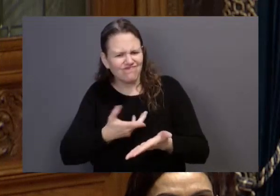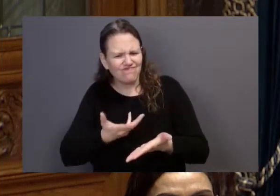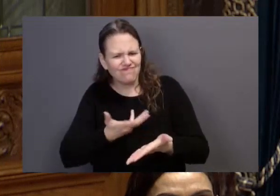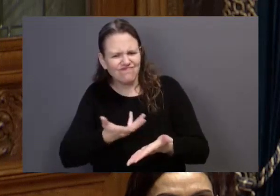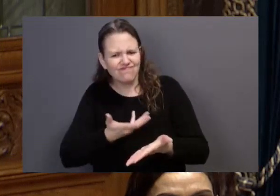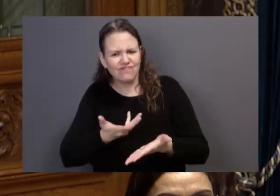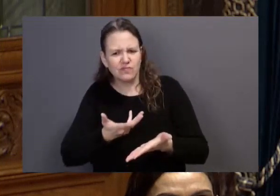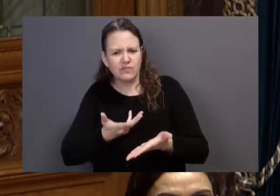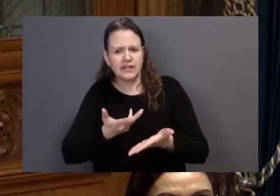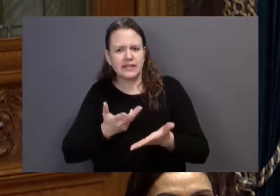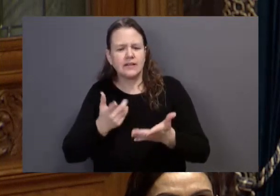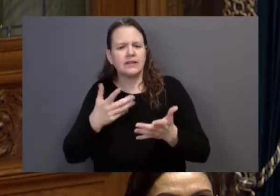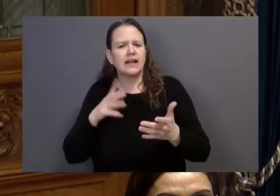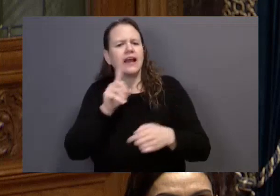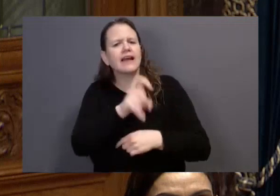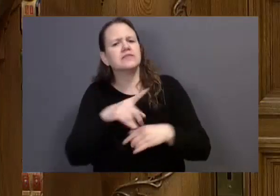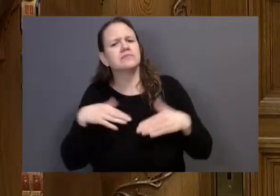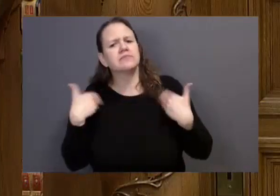Surrey policing fiasco?